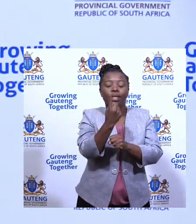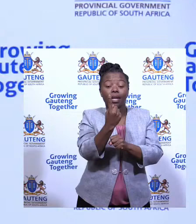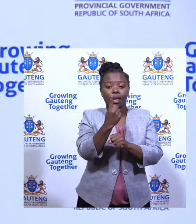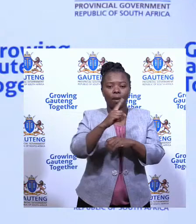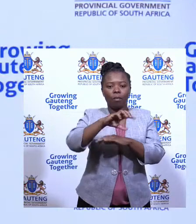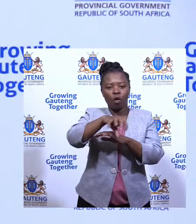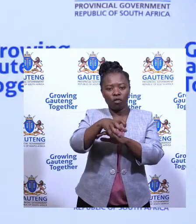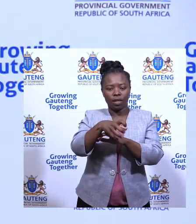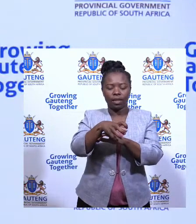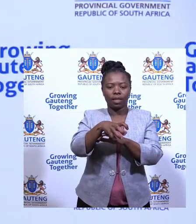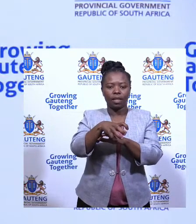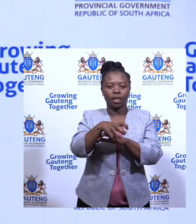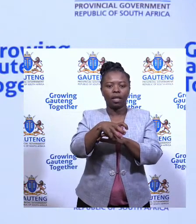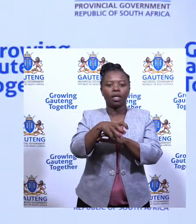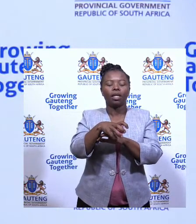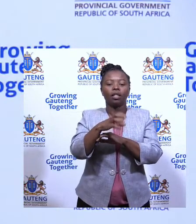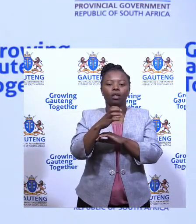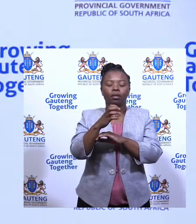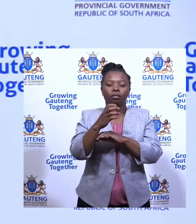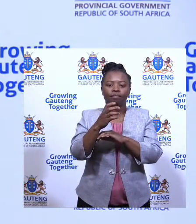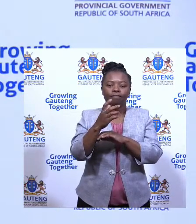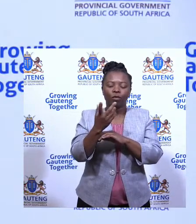infrastructure implementation, specifically